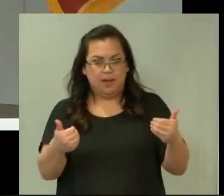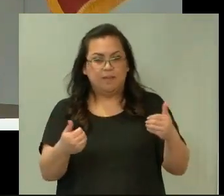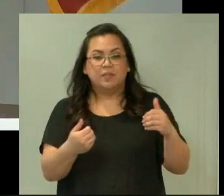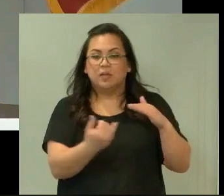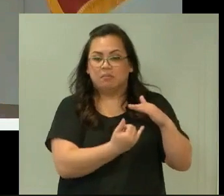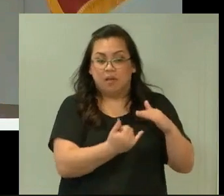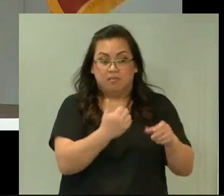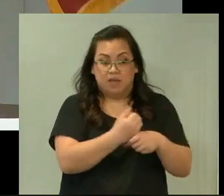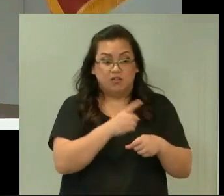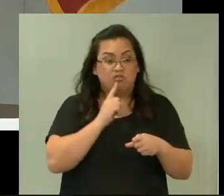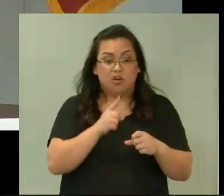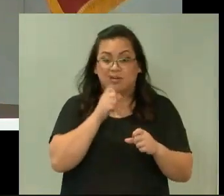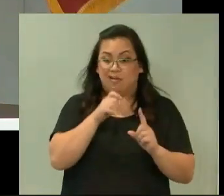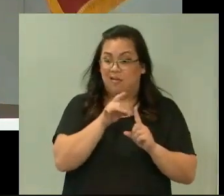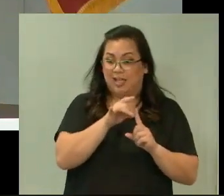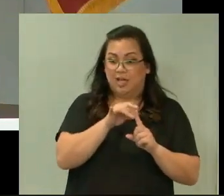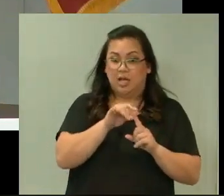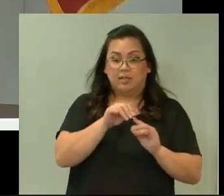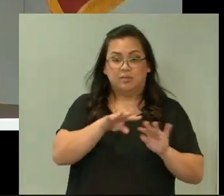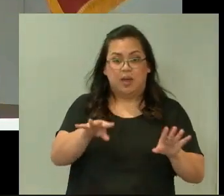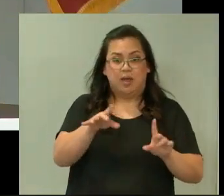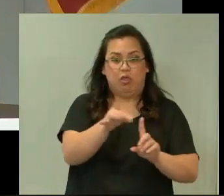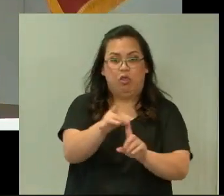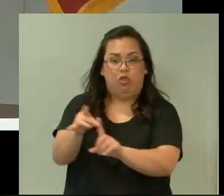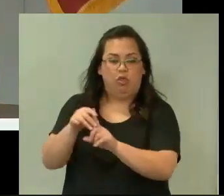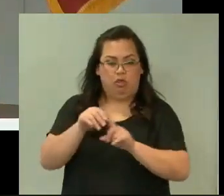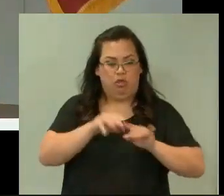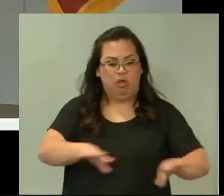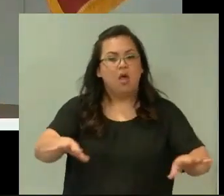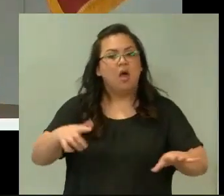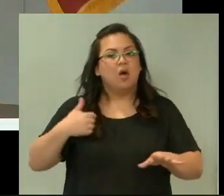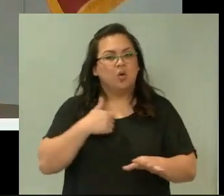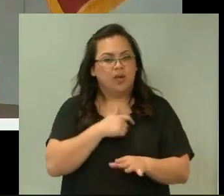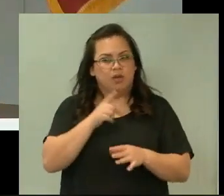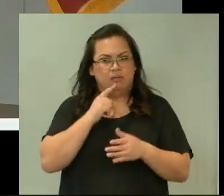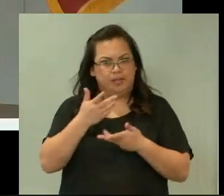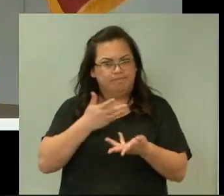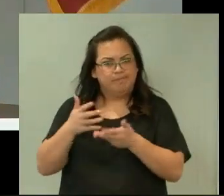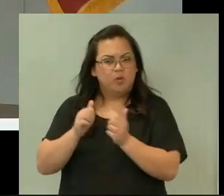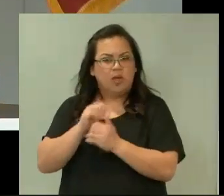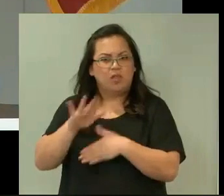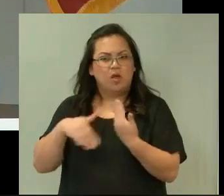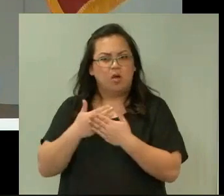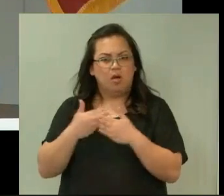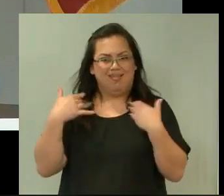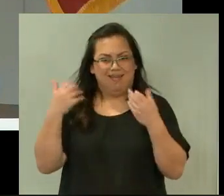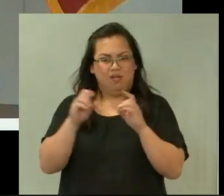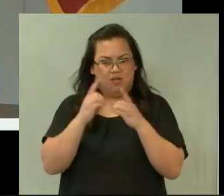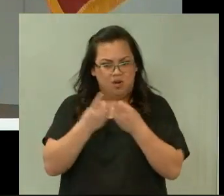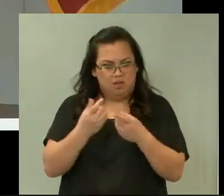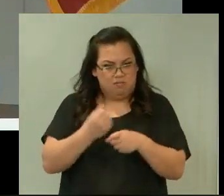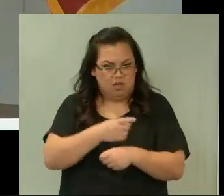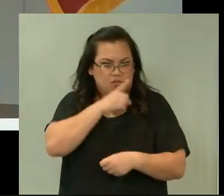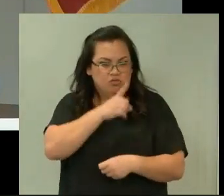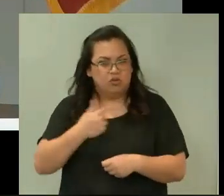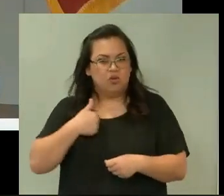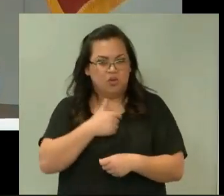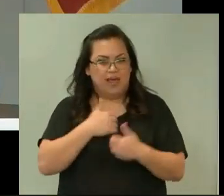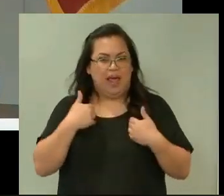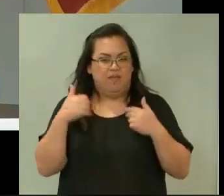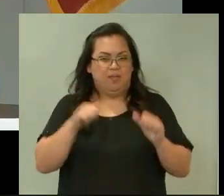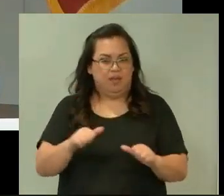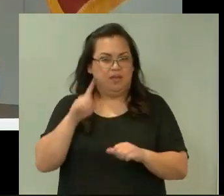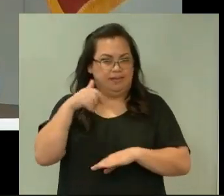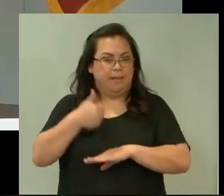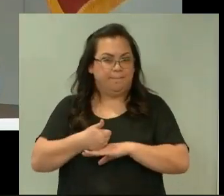infect others. And so we are working very closely with all of your local health officers in ensuring that we have that capacity in